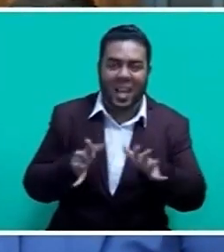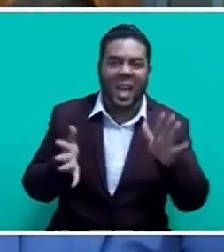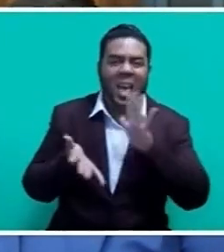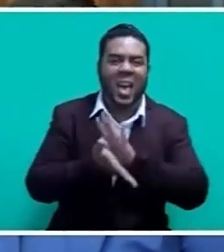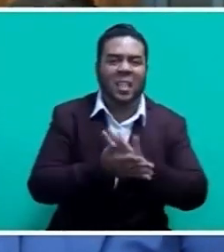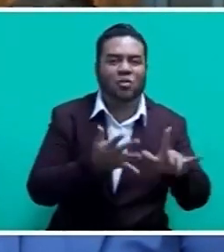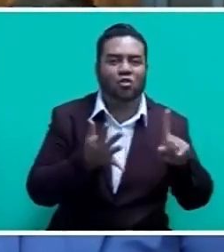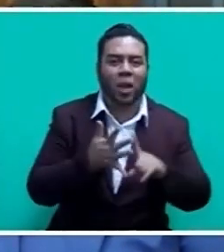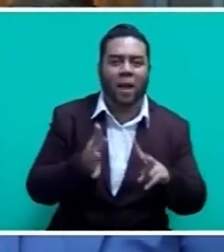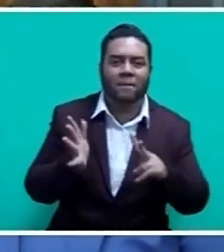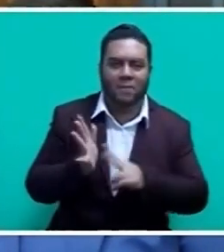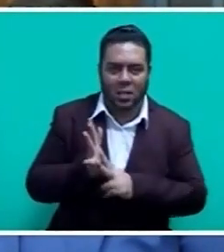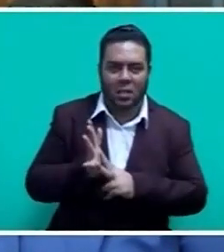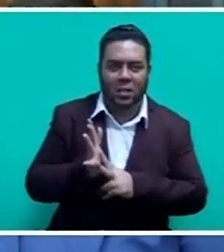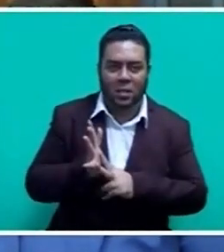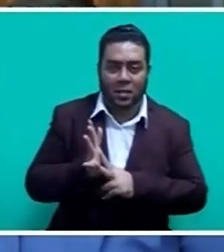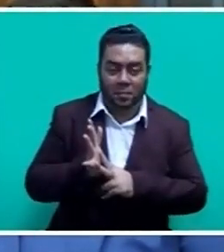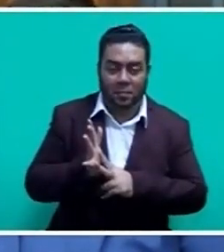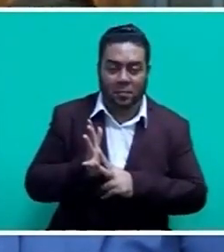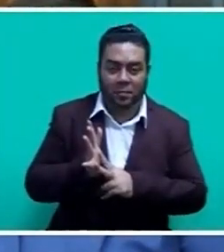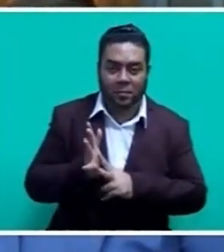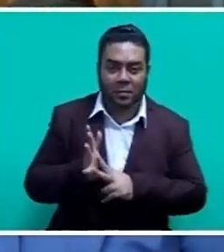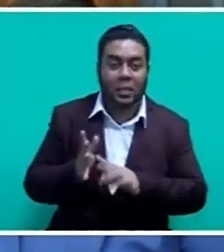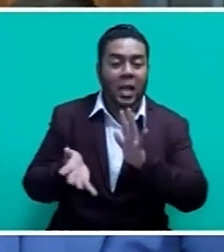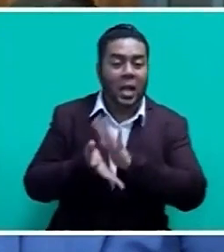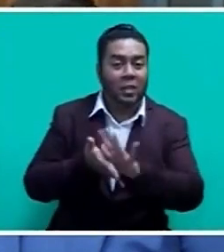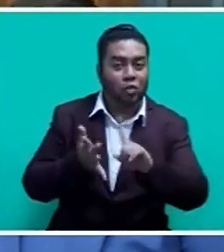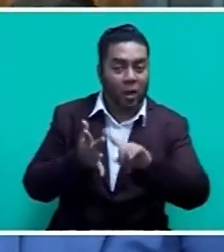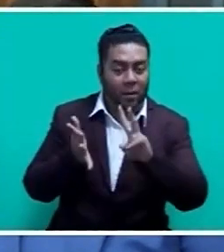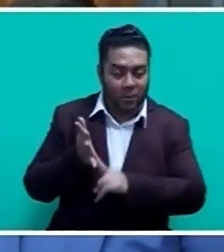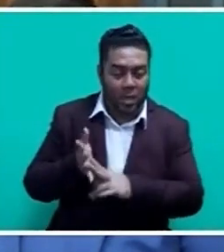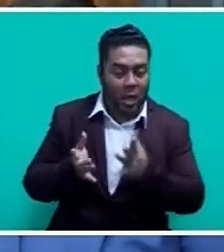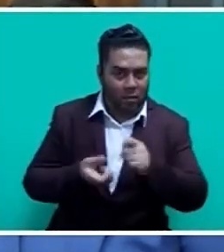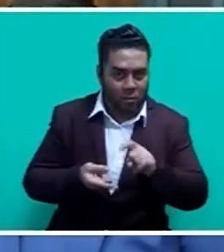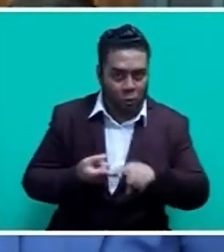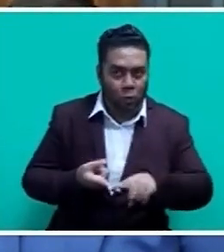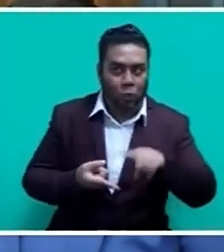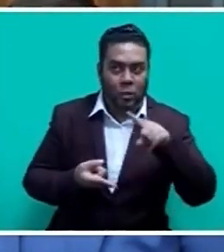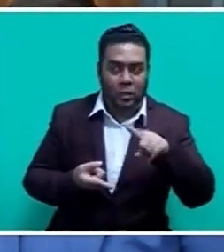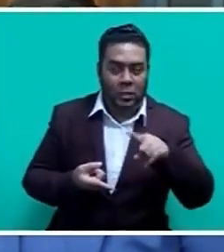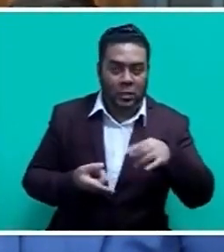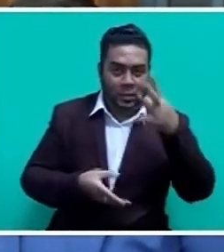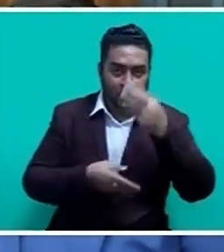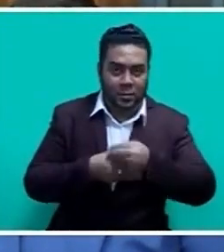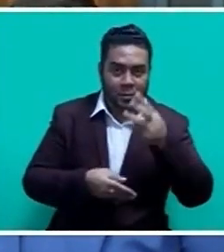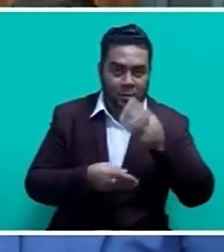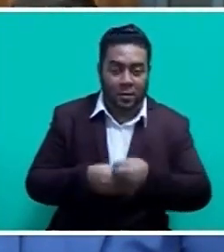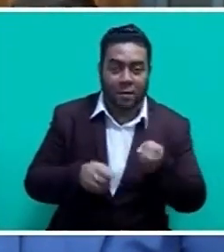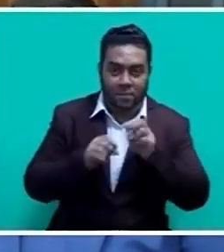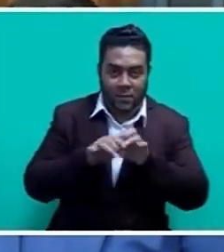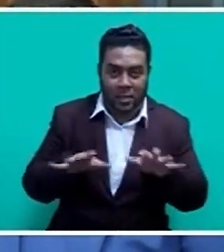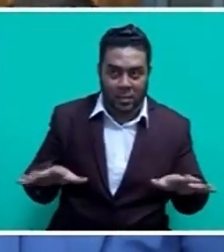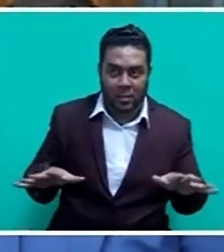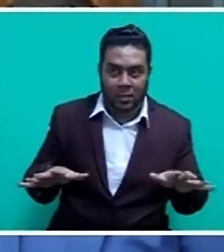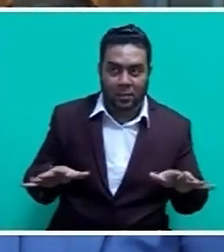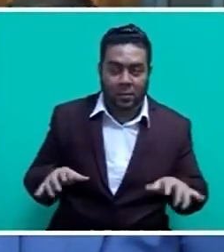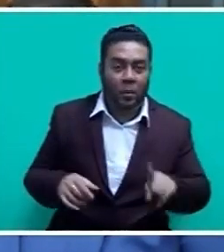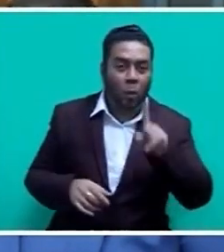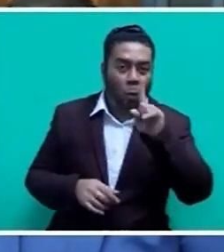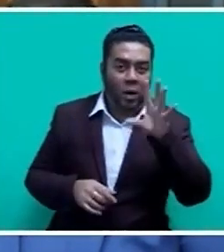HIV. However, it is alarming that Fiji has increased its estimated HIV infection